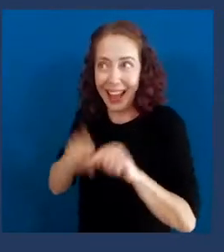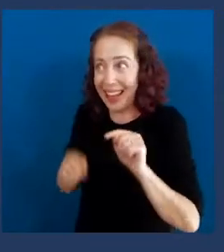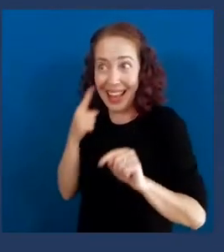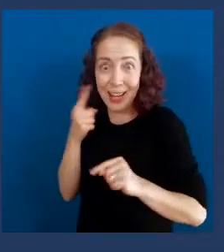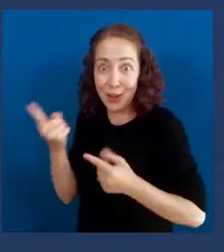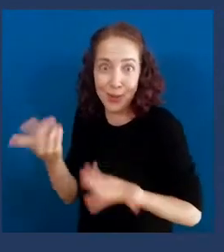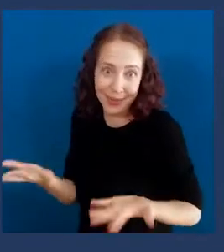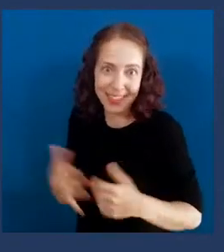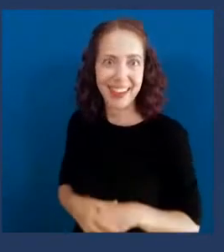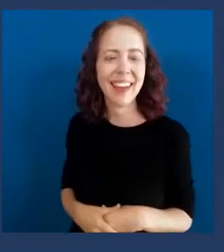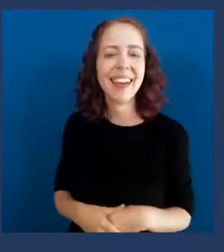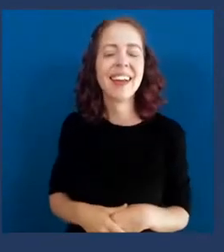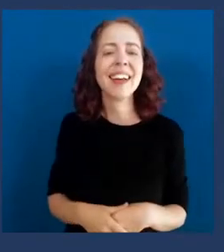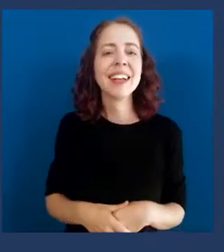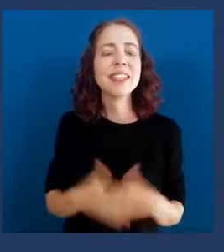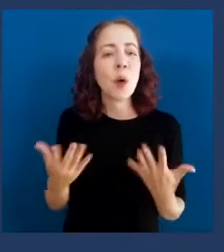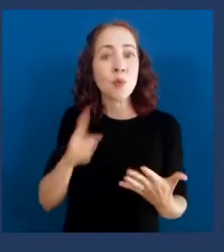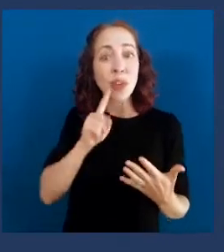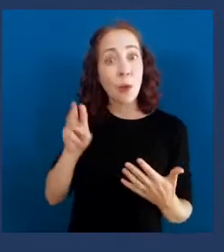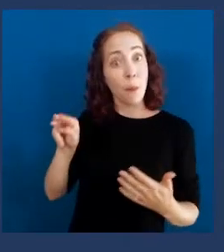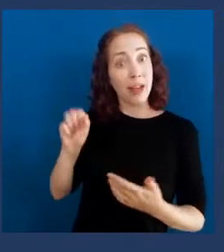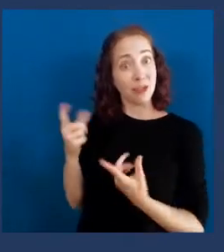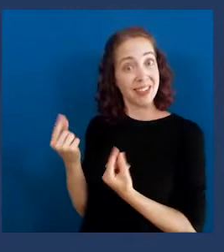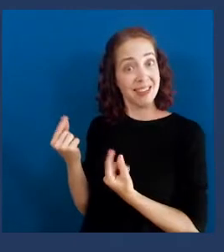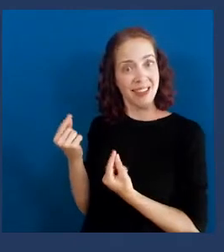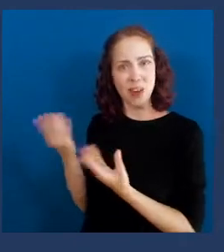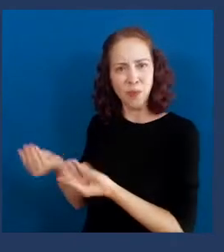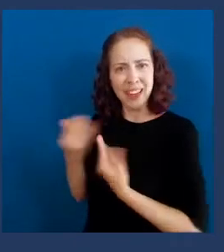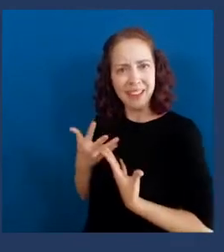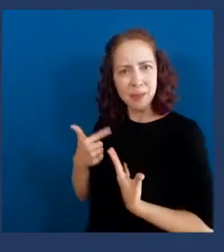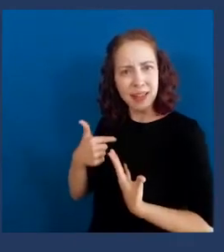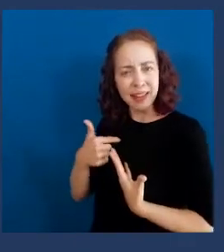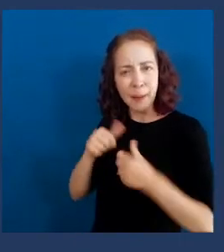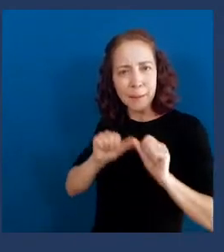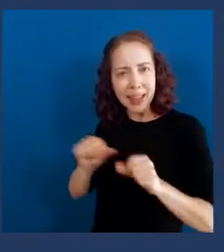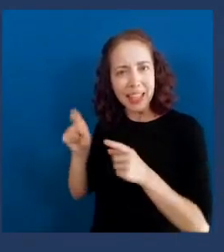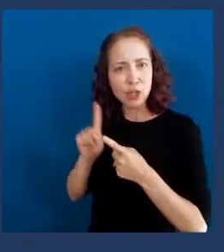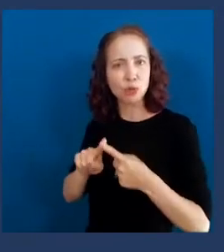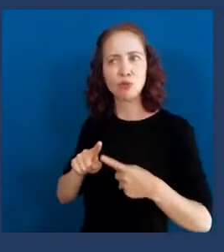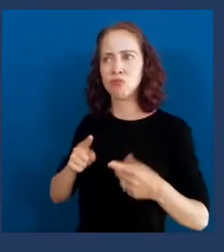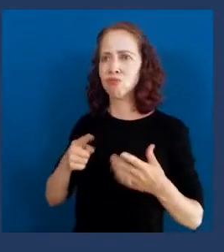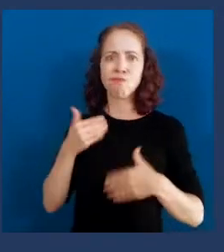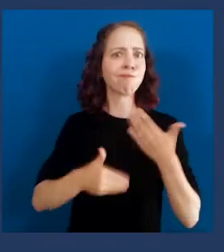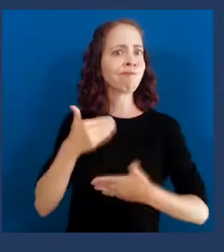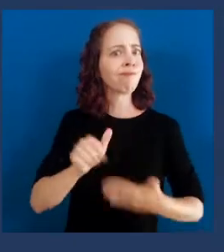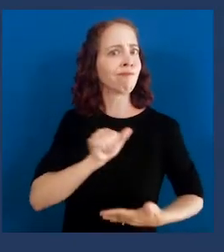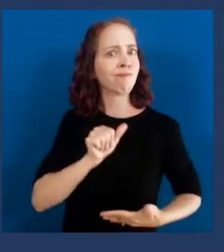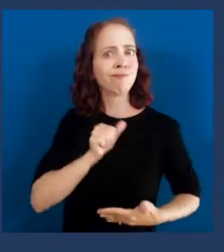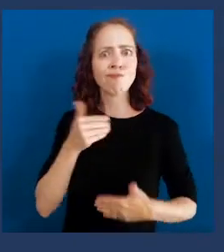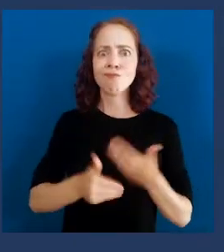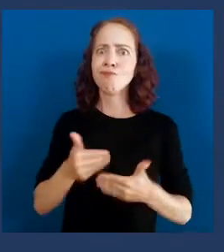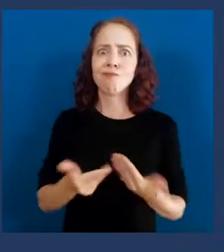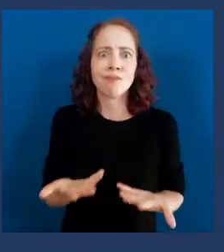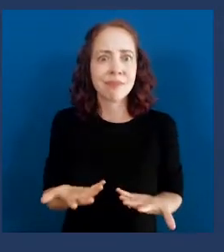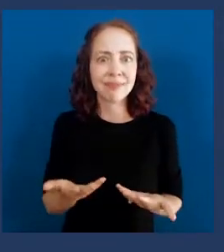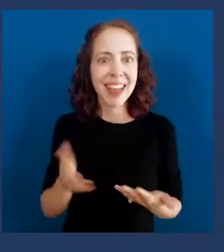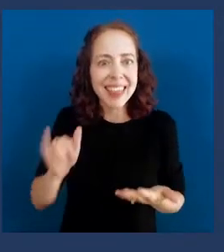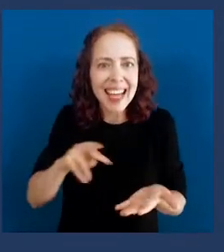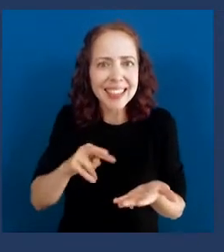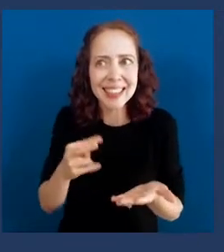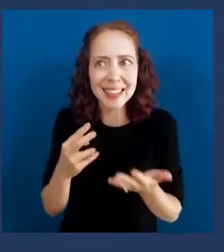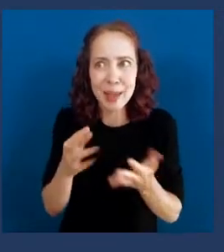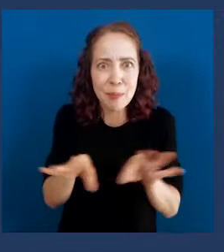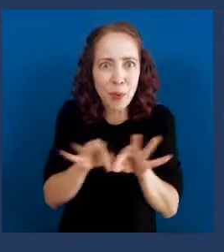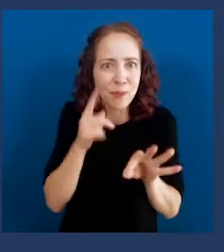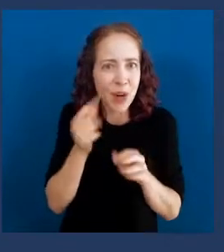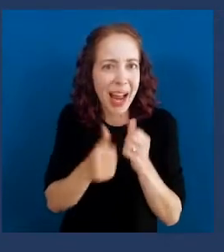done is you've really given me the ability to stand on my own 2 feet. And that, really is meaningful for, I